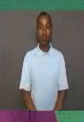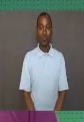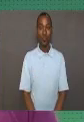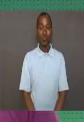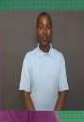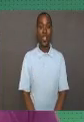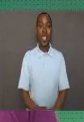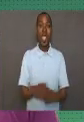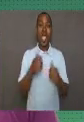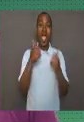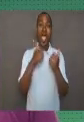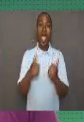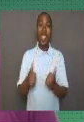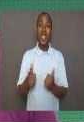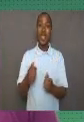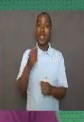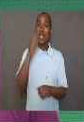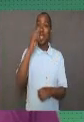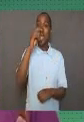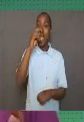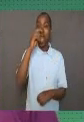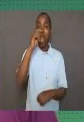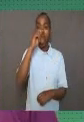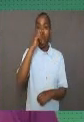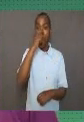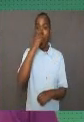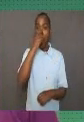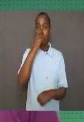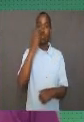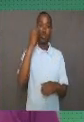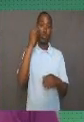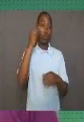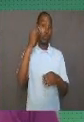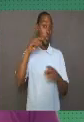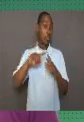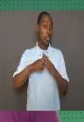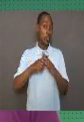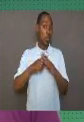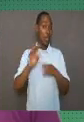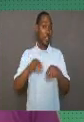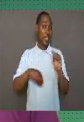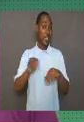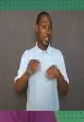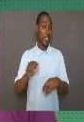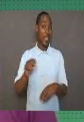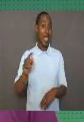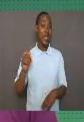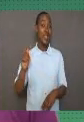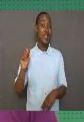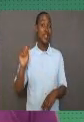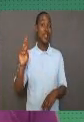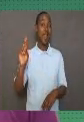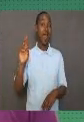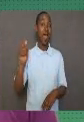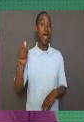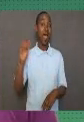The air from the nasal passageway moves down into the trachea and passes